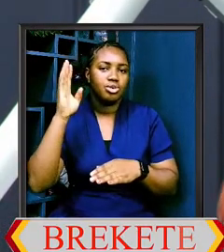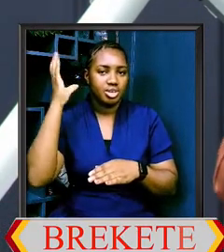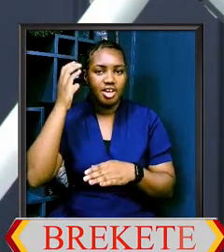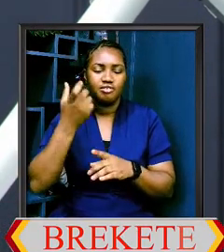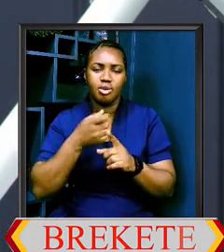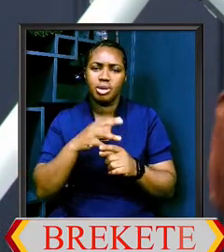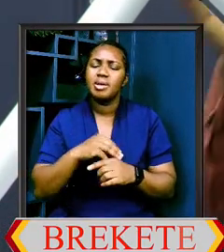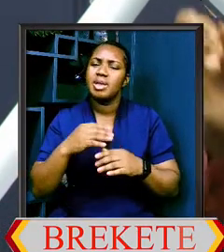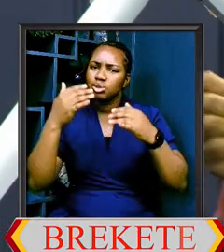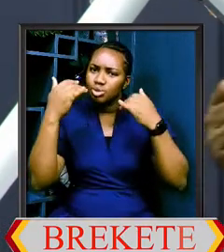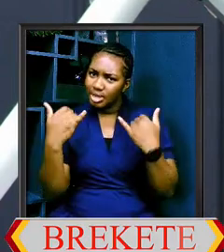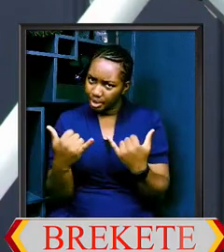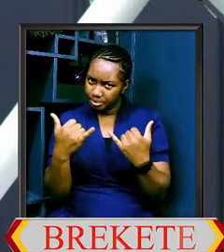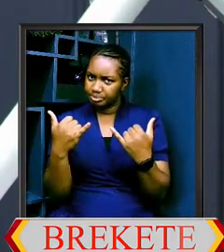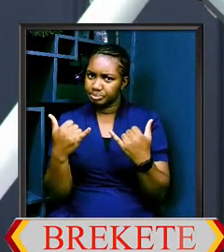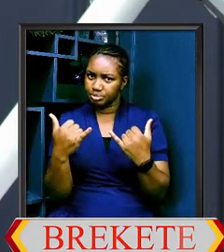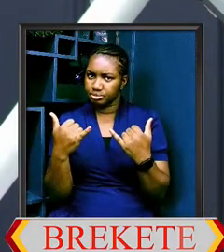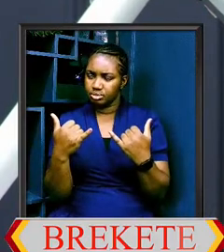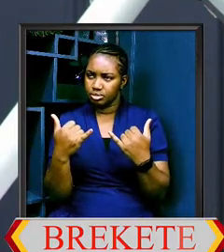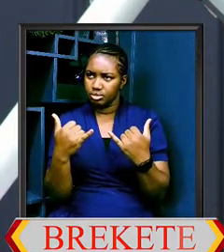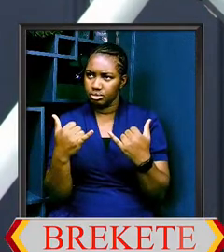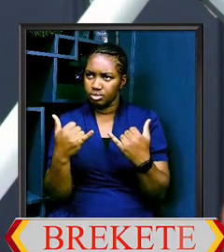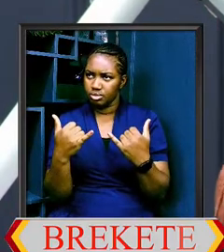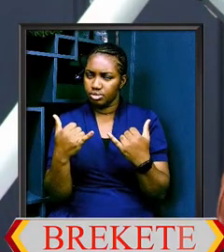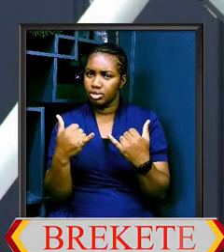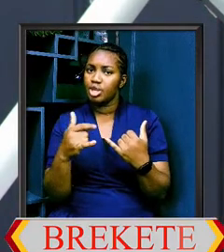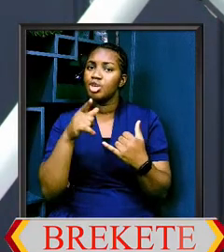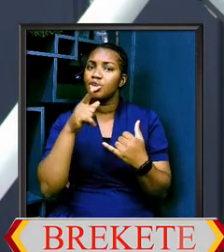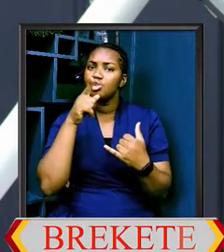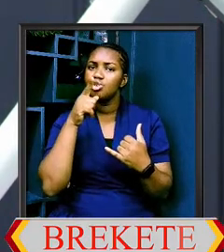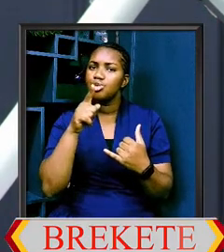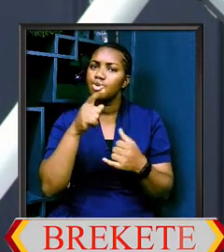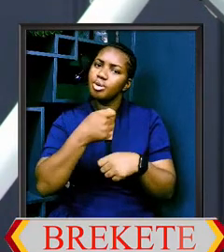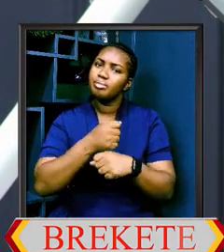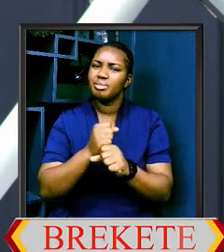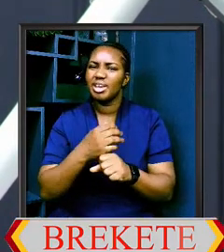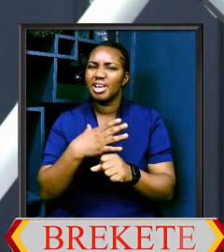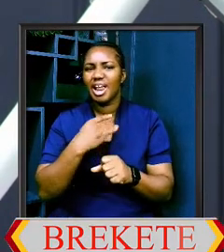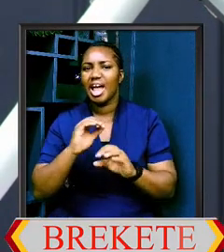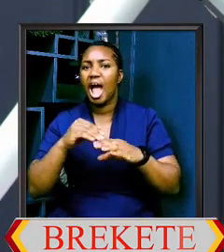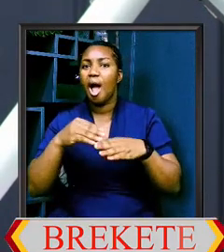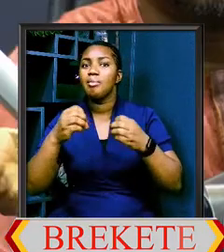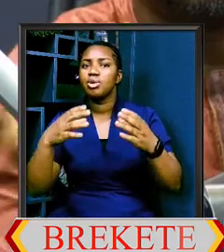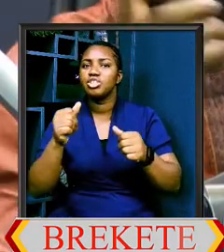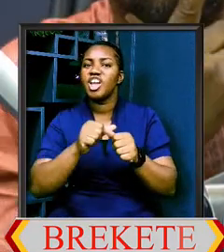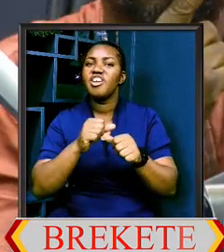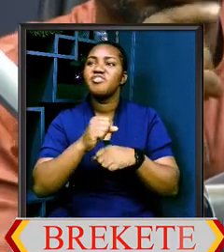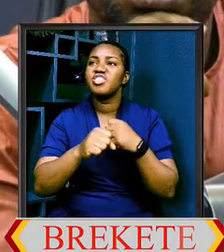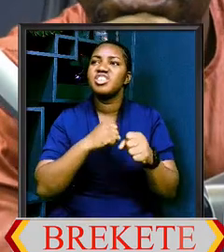sir. So, approximately, when are they make like how much every year?